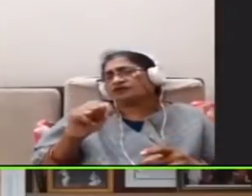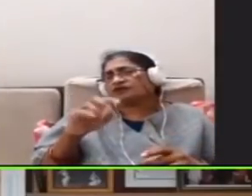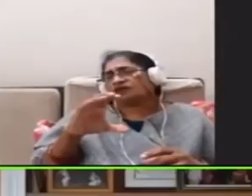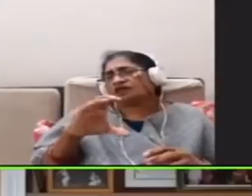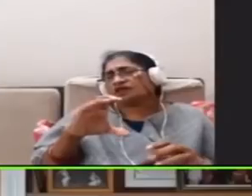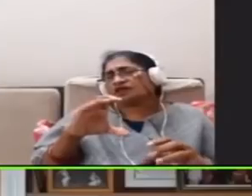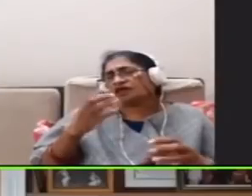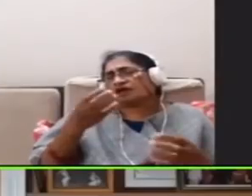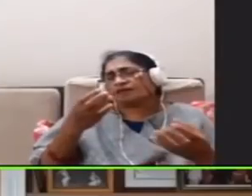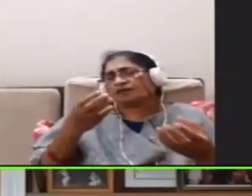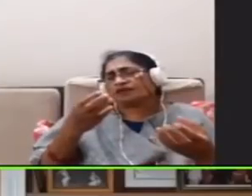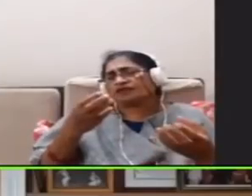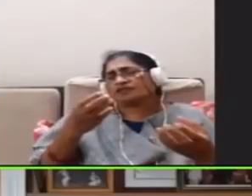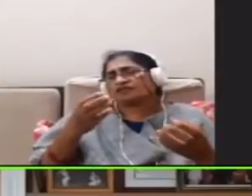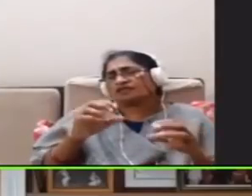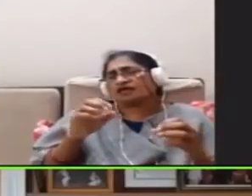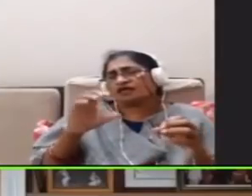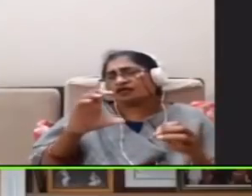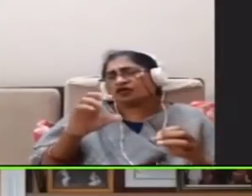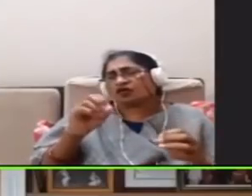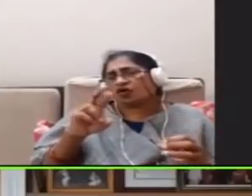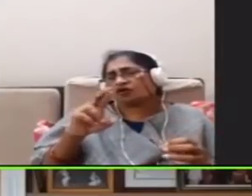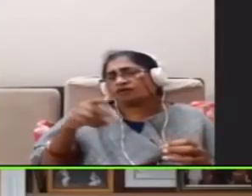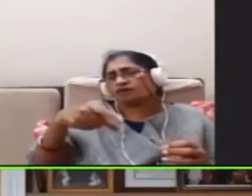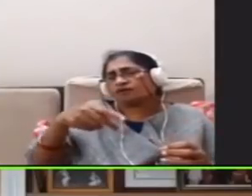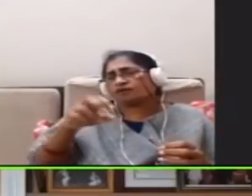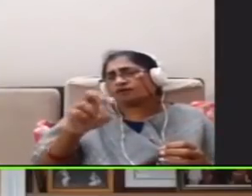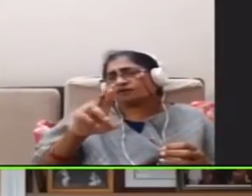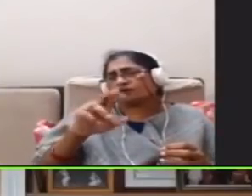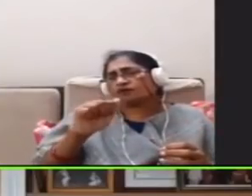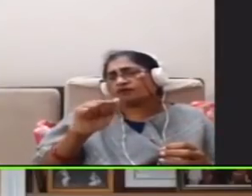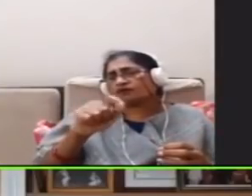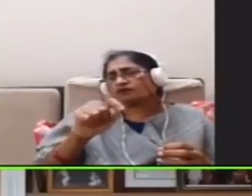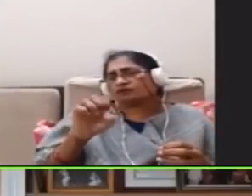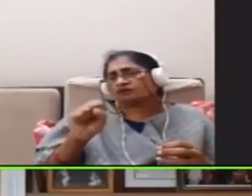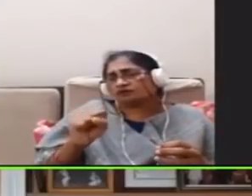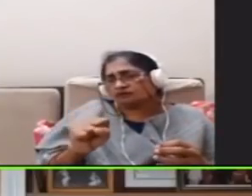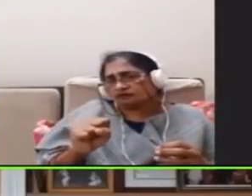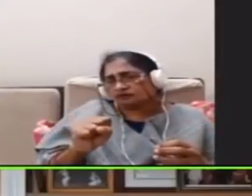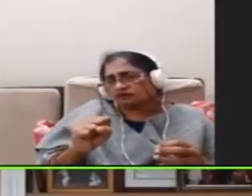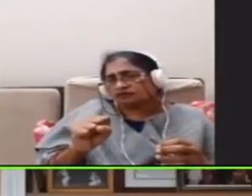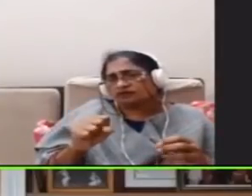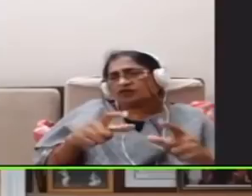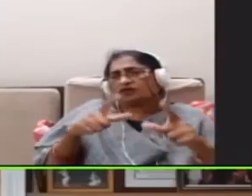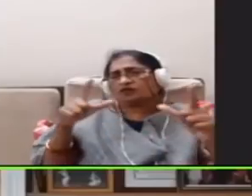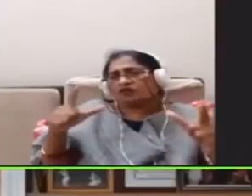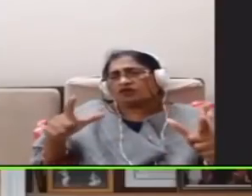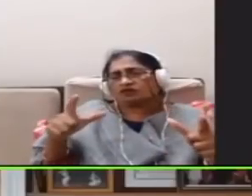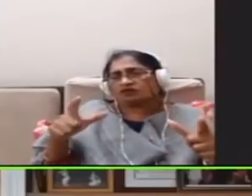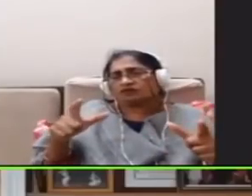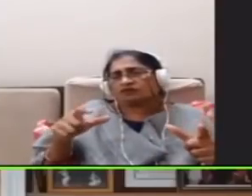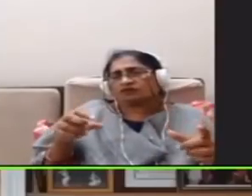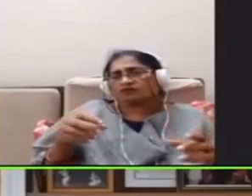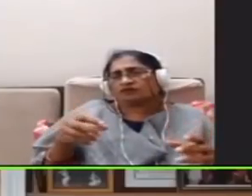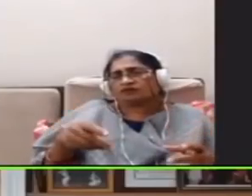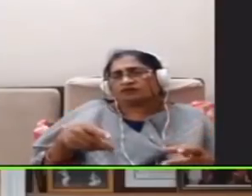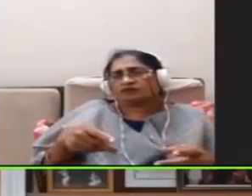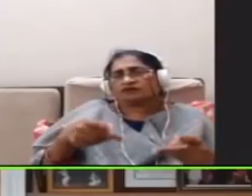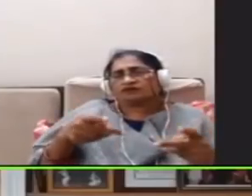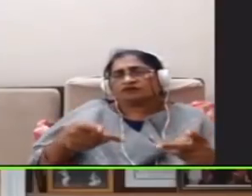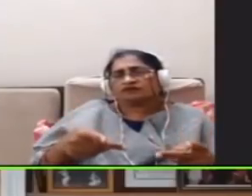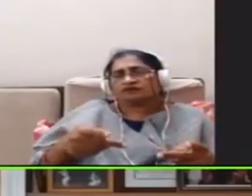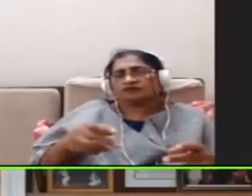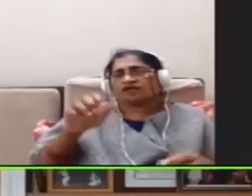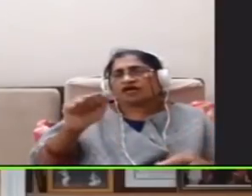respects, and all of us have to come together, because in the past, I've written a lot of proposals with respect to the arts, and